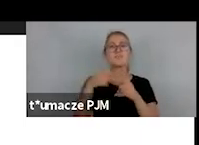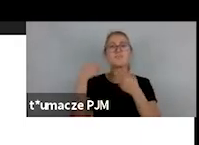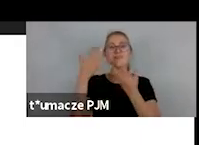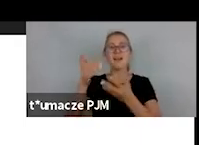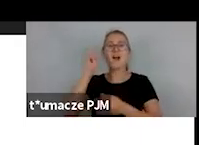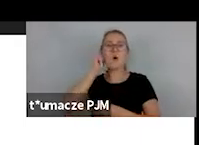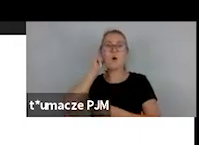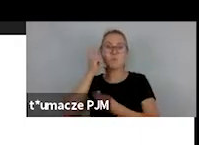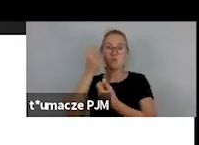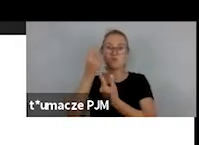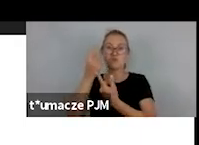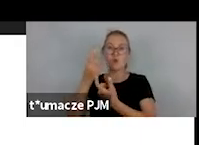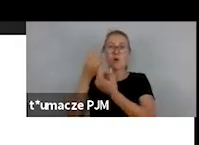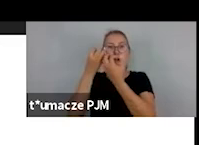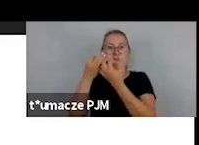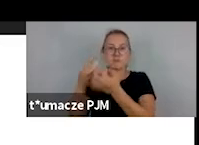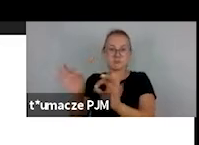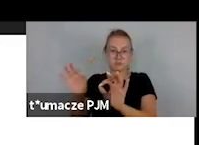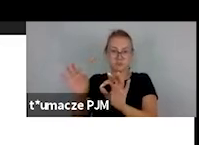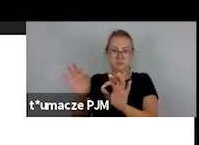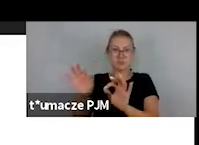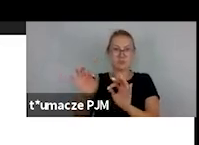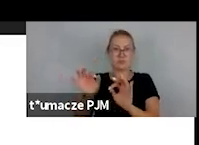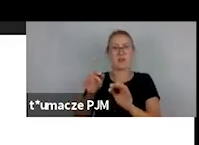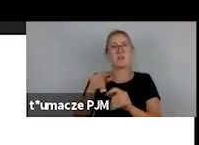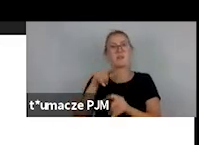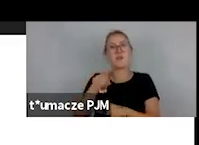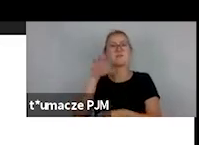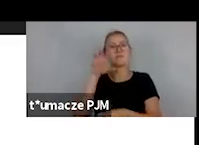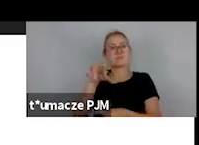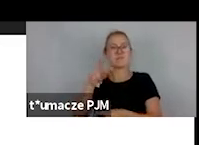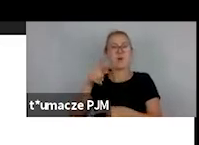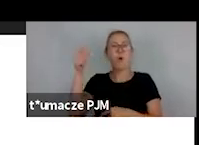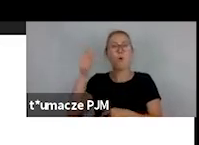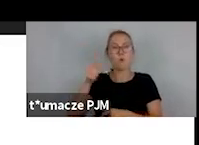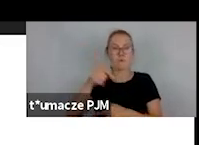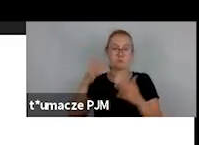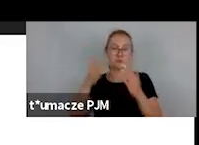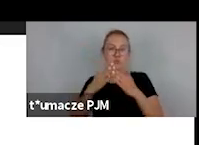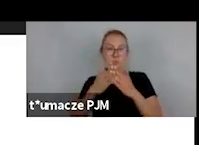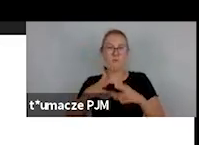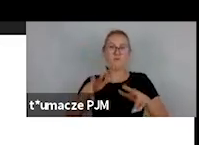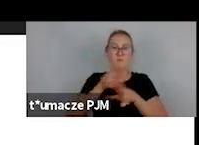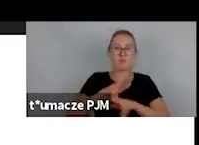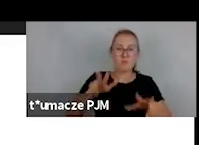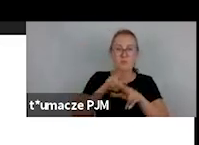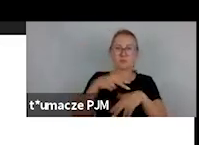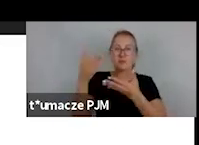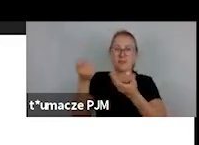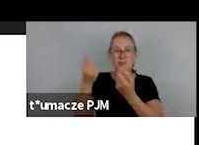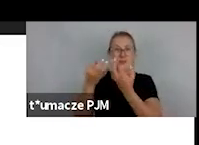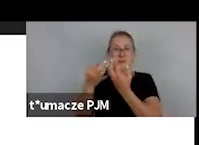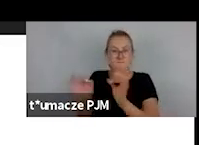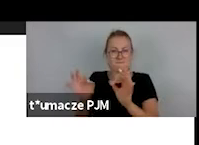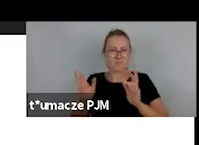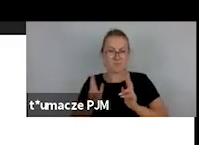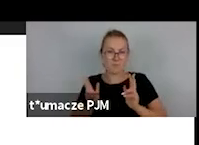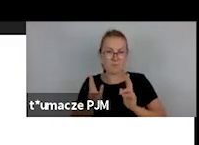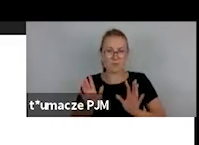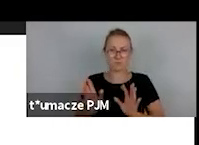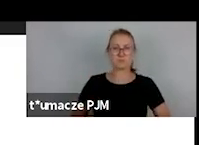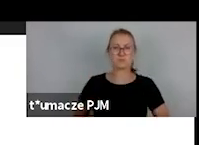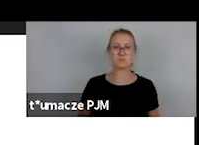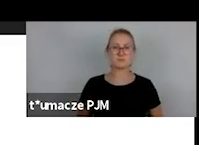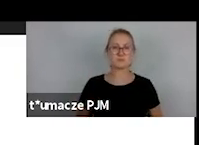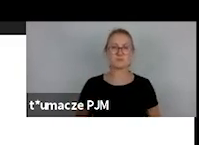less stressed lives, and encourage men to be less violent and more involved in